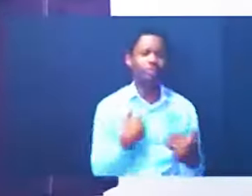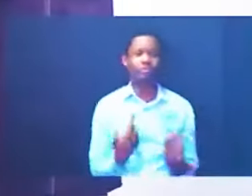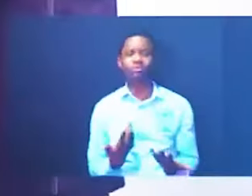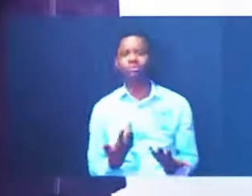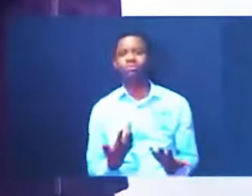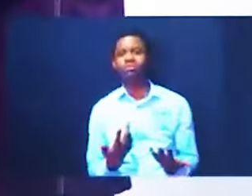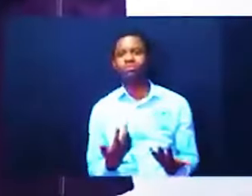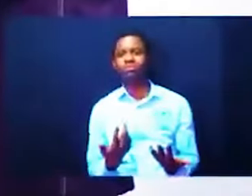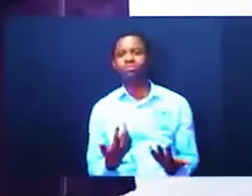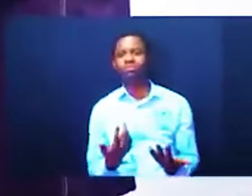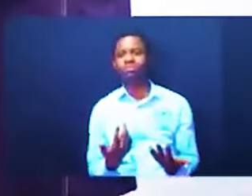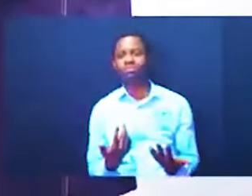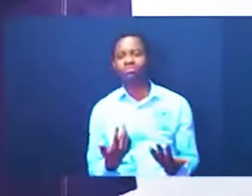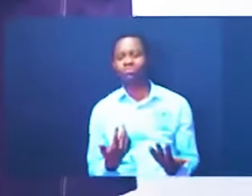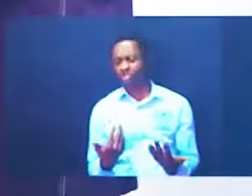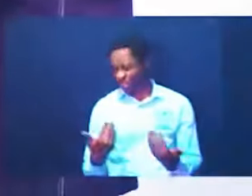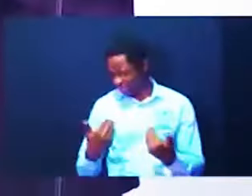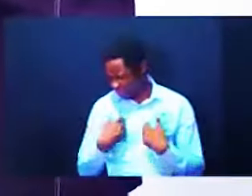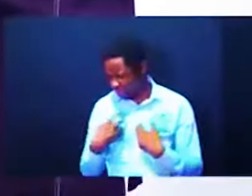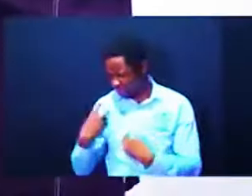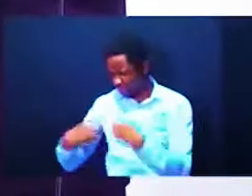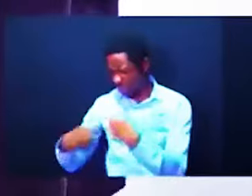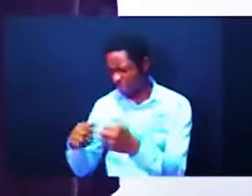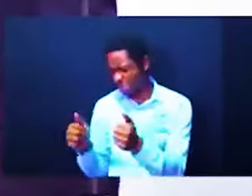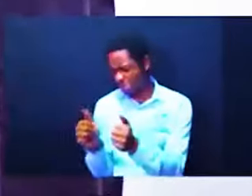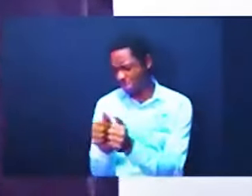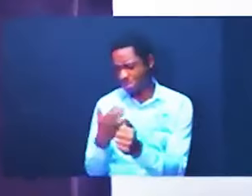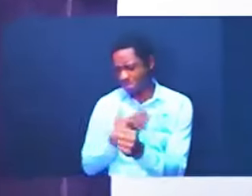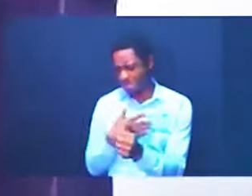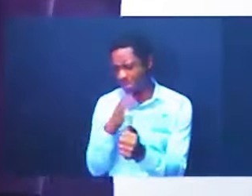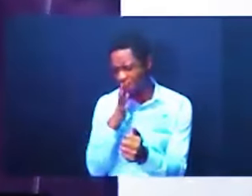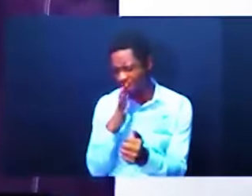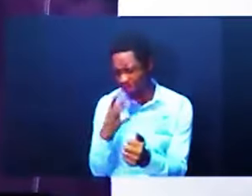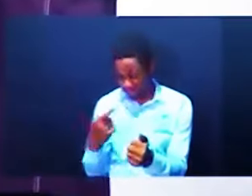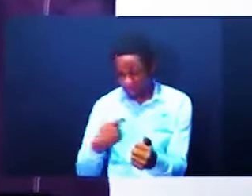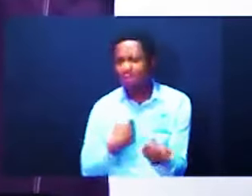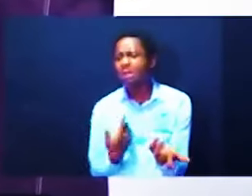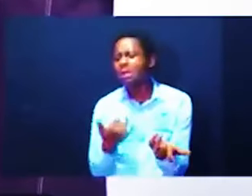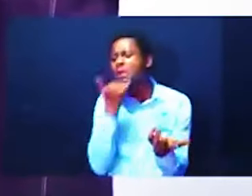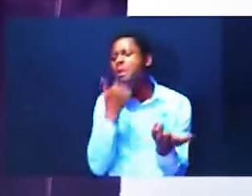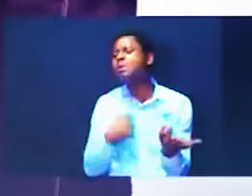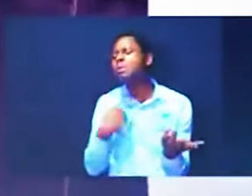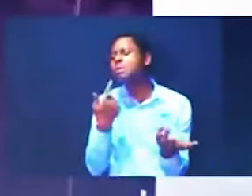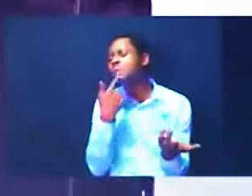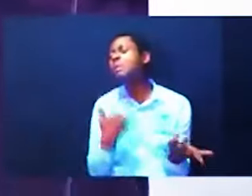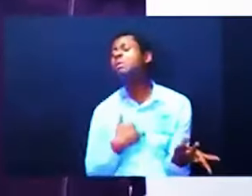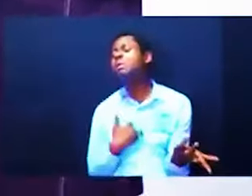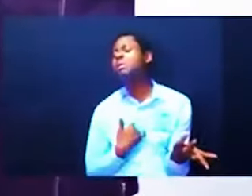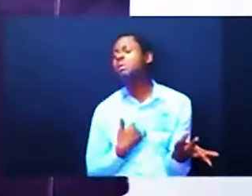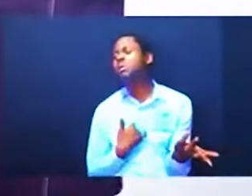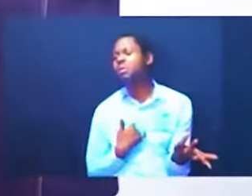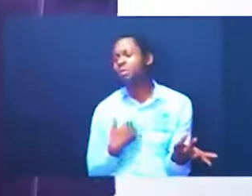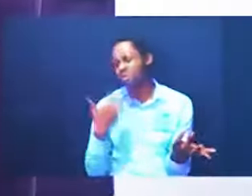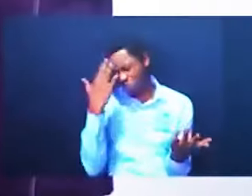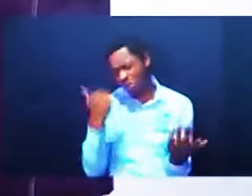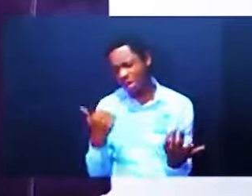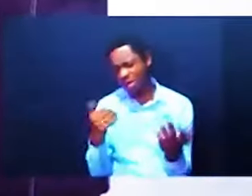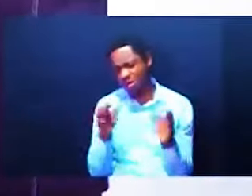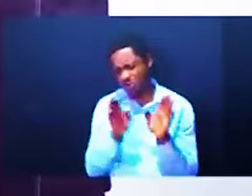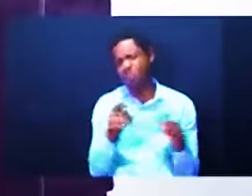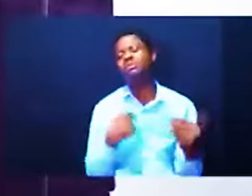with my mother. What about me? Oni me mami kunto kwa na me de me ba mu sei. What about me? Edie na